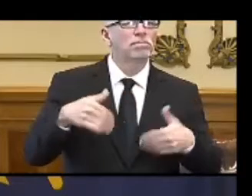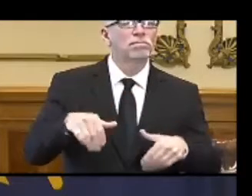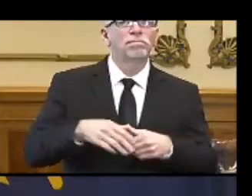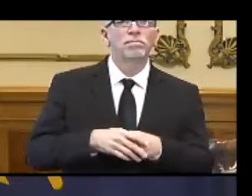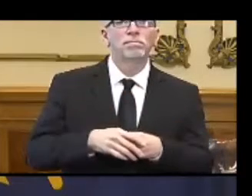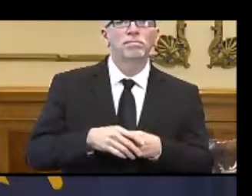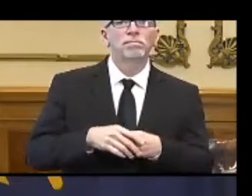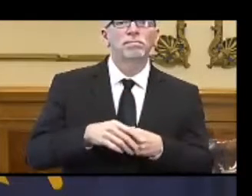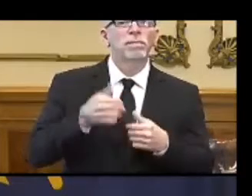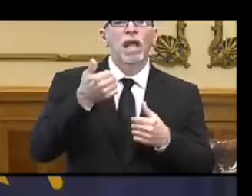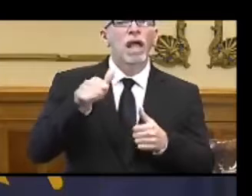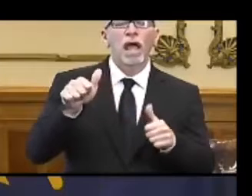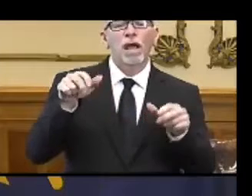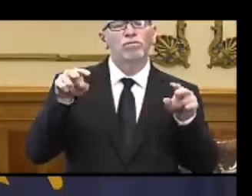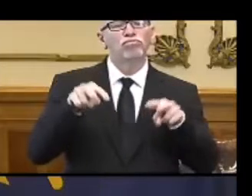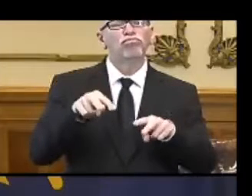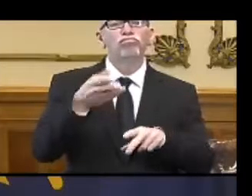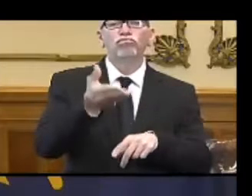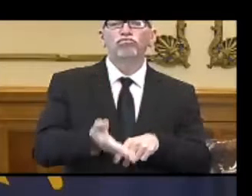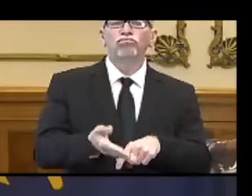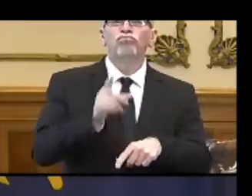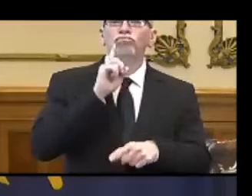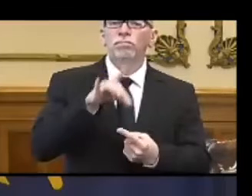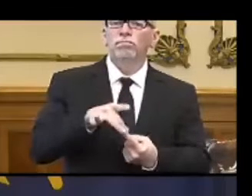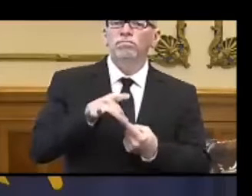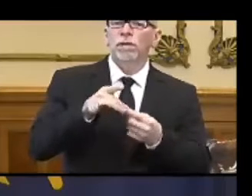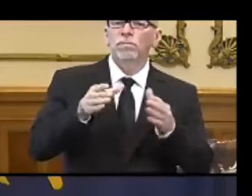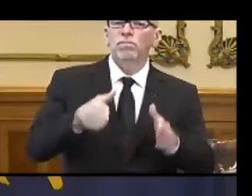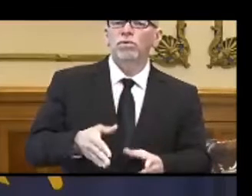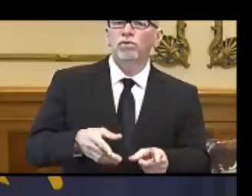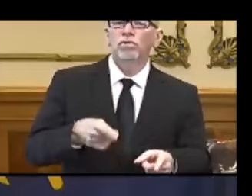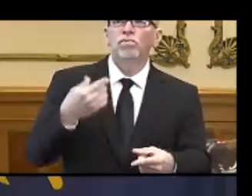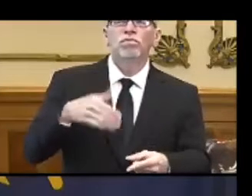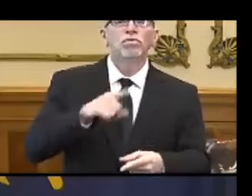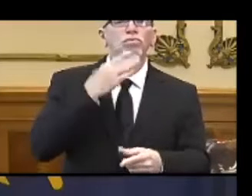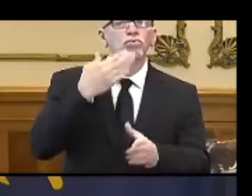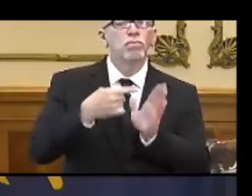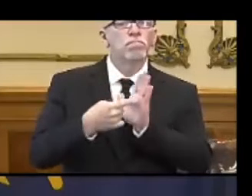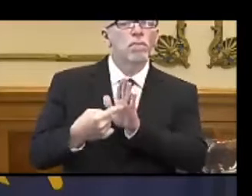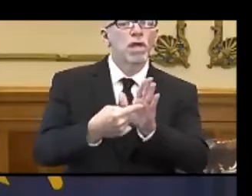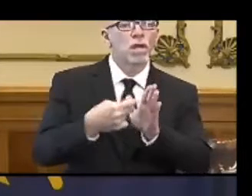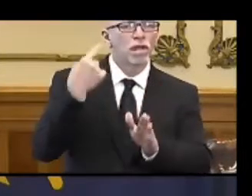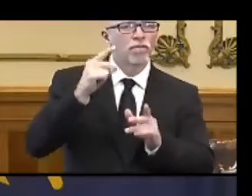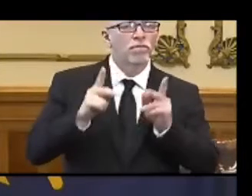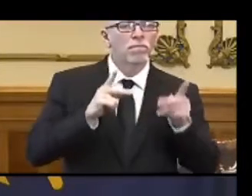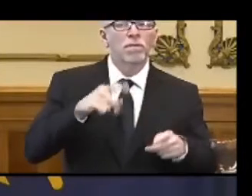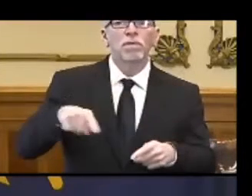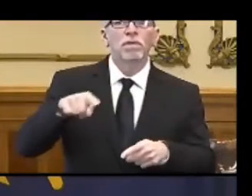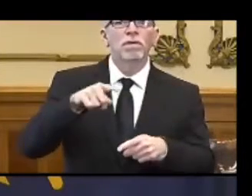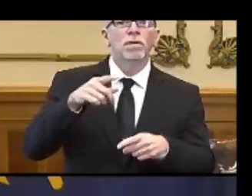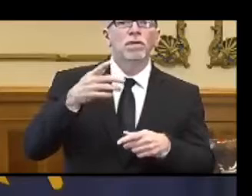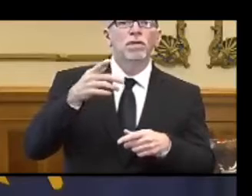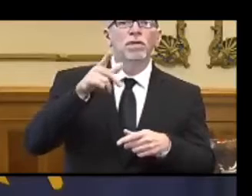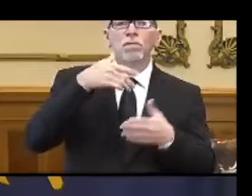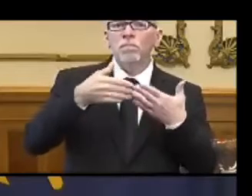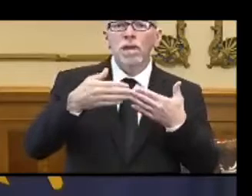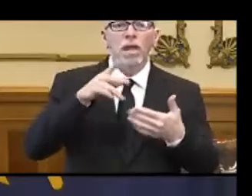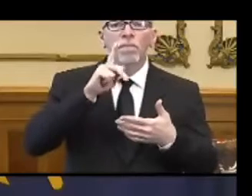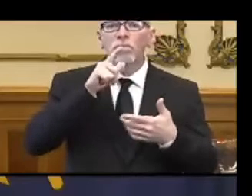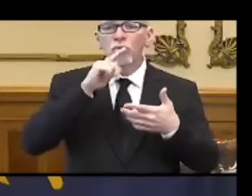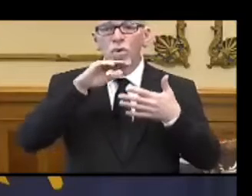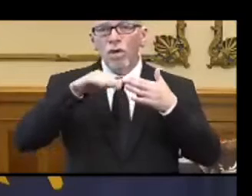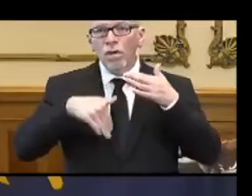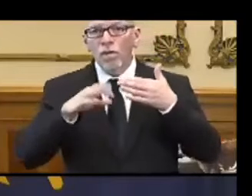any definition of the word. She was someone who was a role model. She was someone who folks her junior or senior looked up